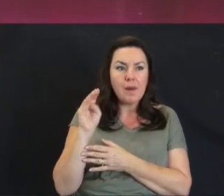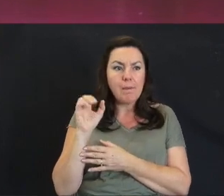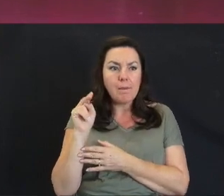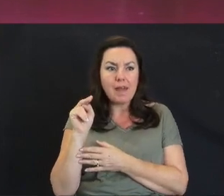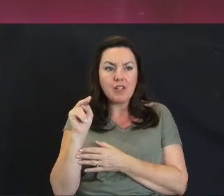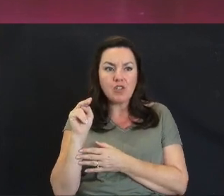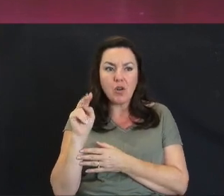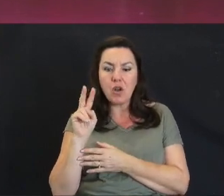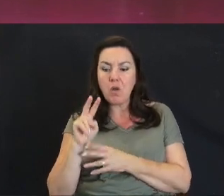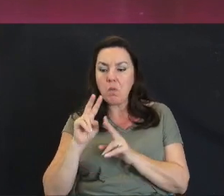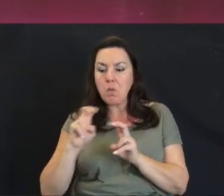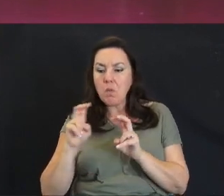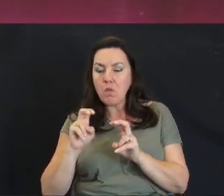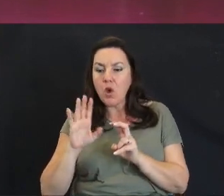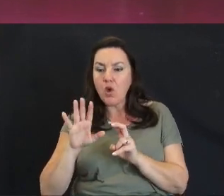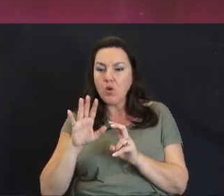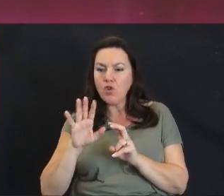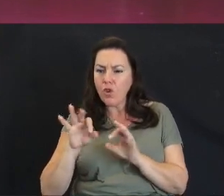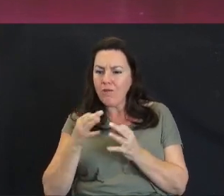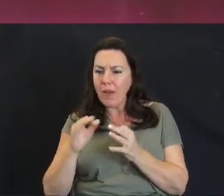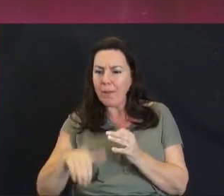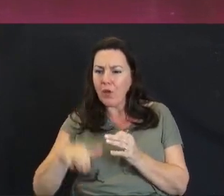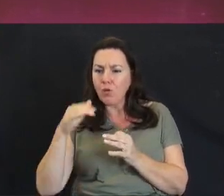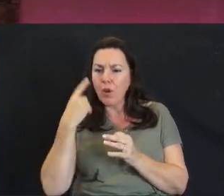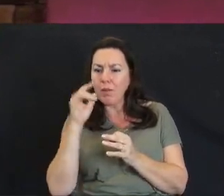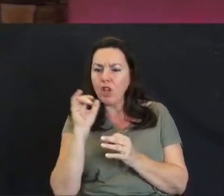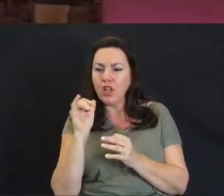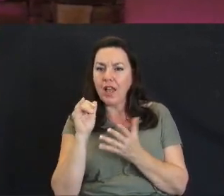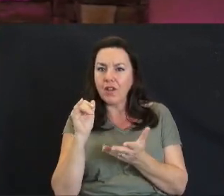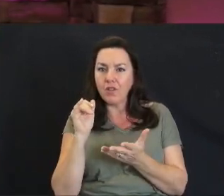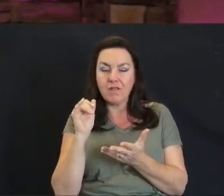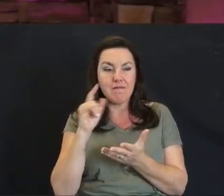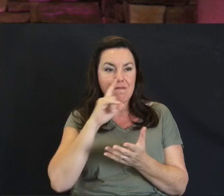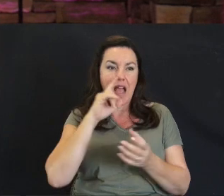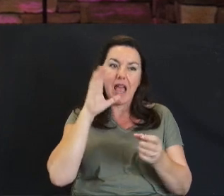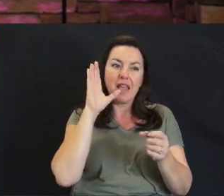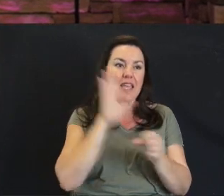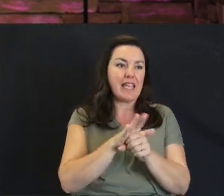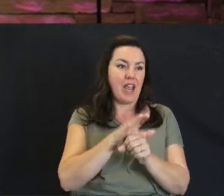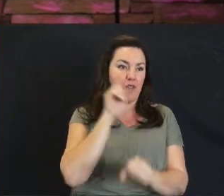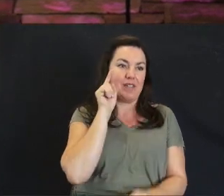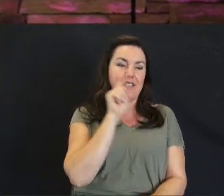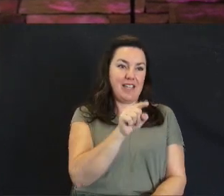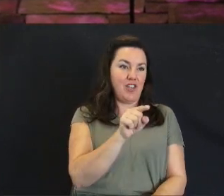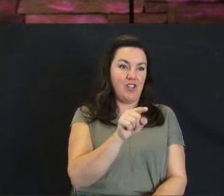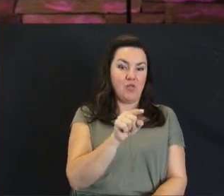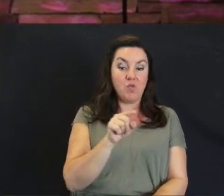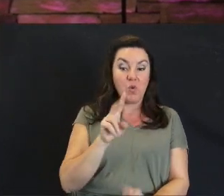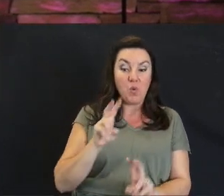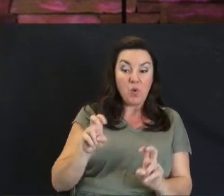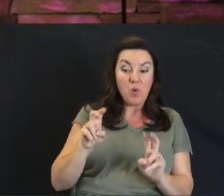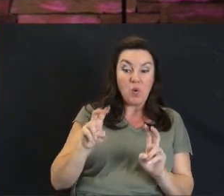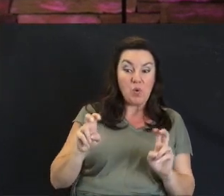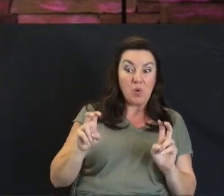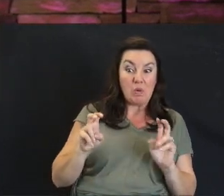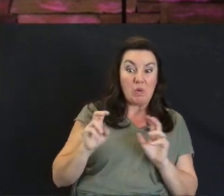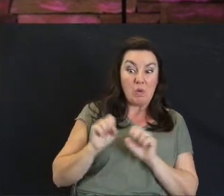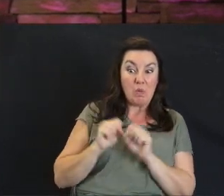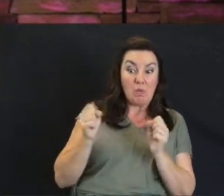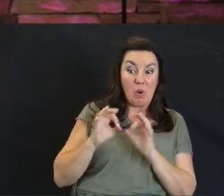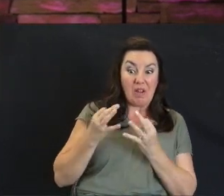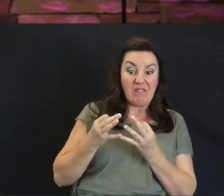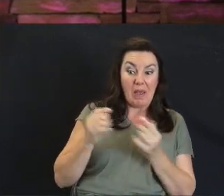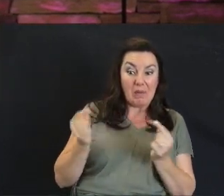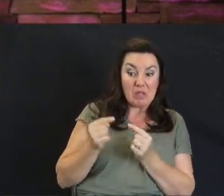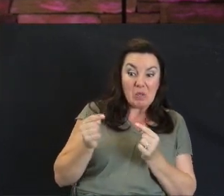And find out What type of families They grew up in And what happened I guarantee you I guarantee you You're going to find A lot of dysfunction A lot of broken families A